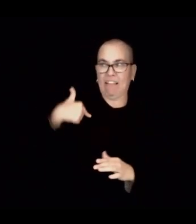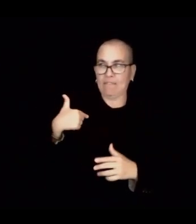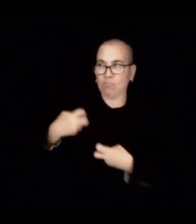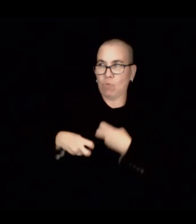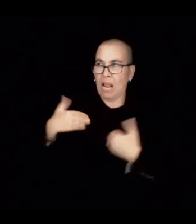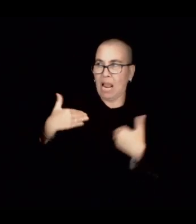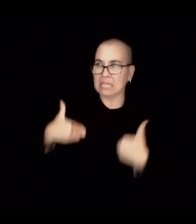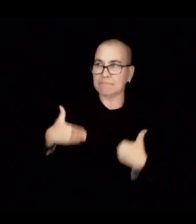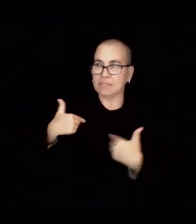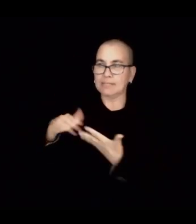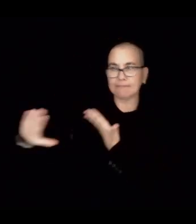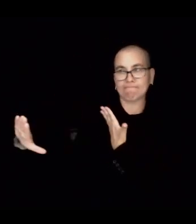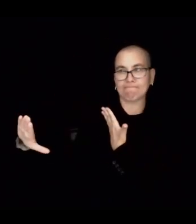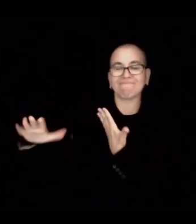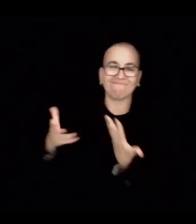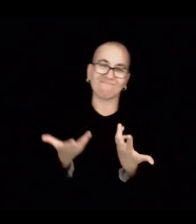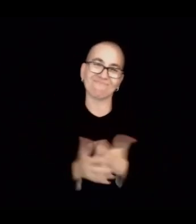Thank you so much.